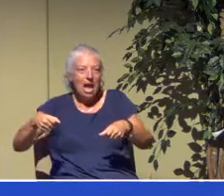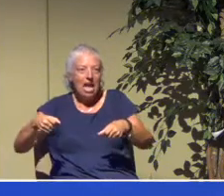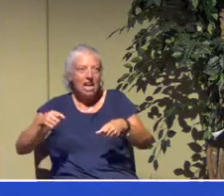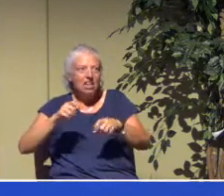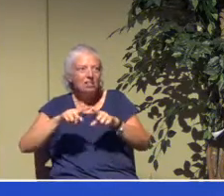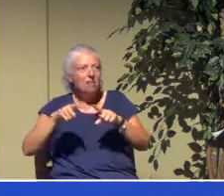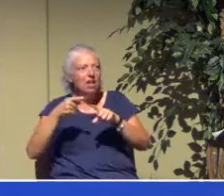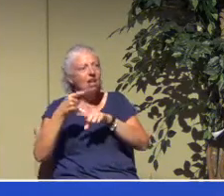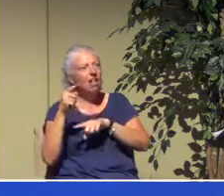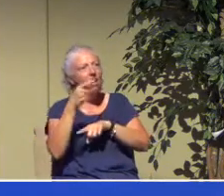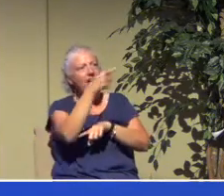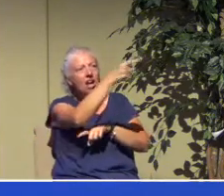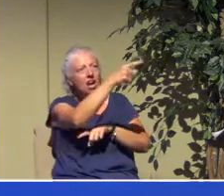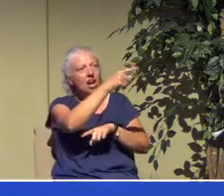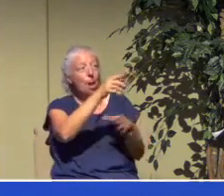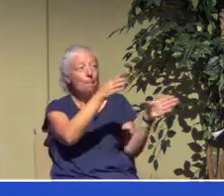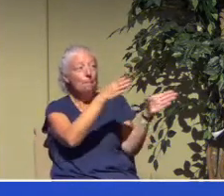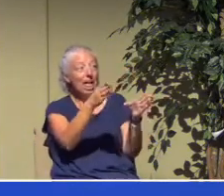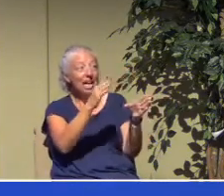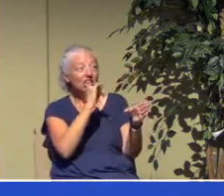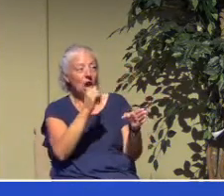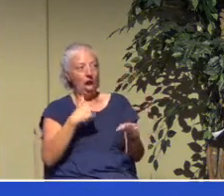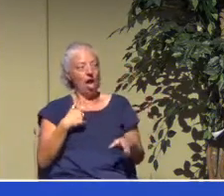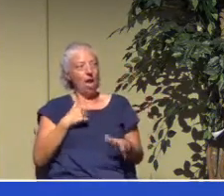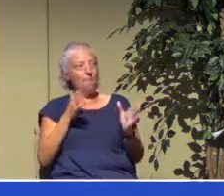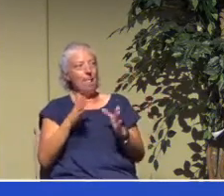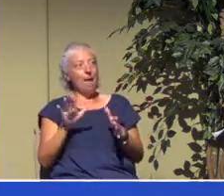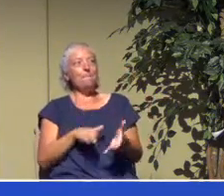plan. I thought, my only plan is to marry my wife.